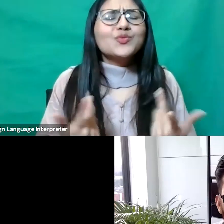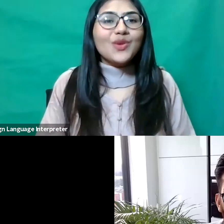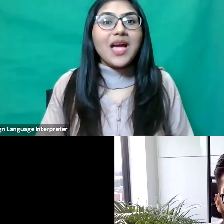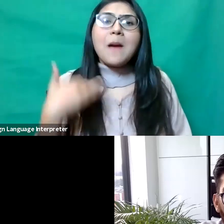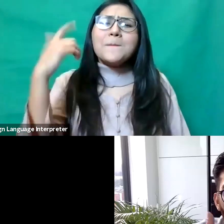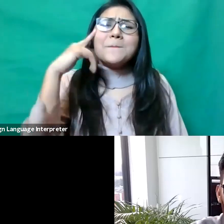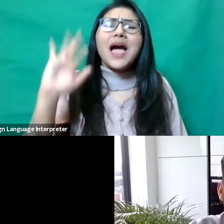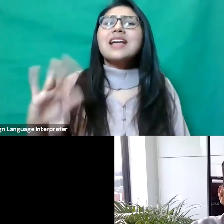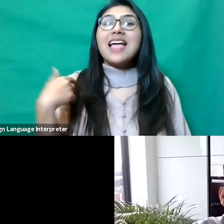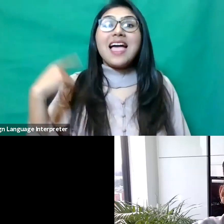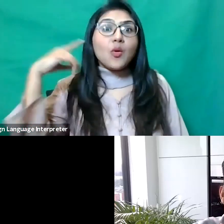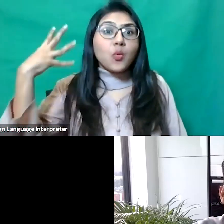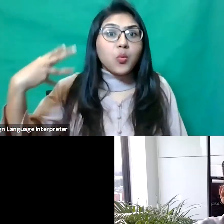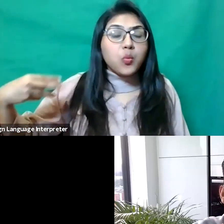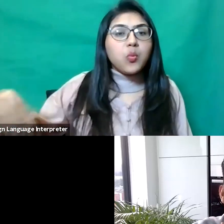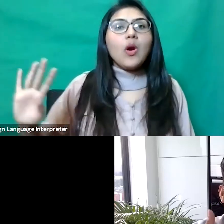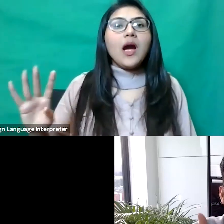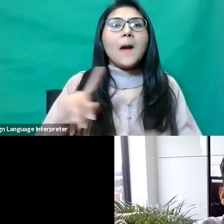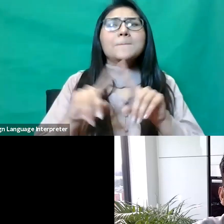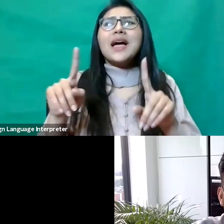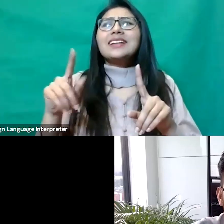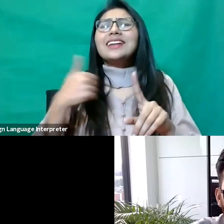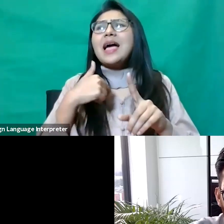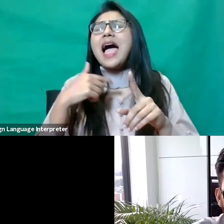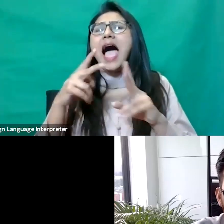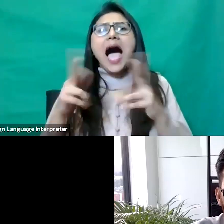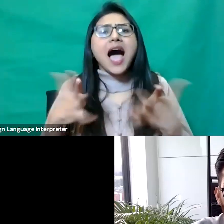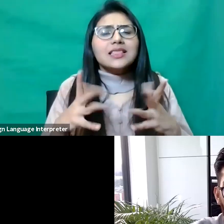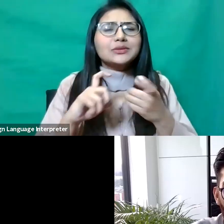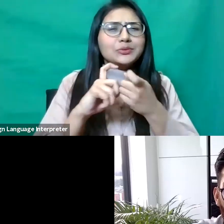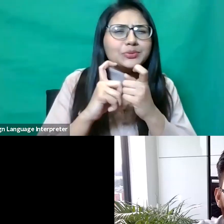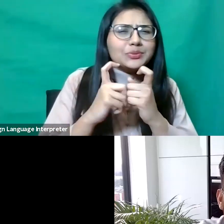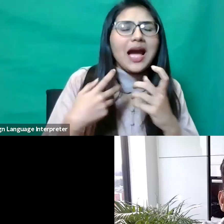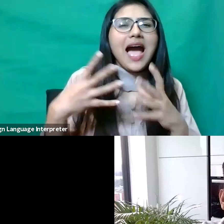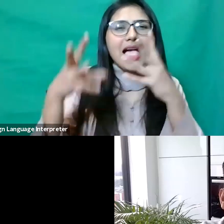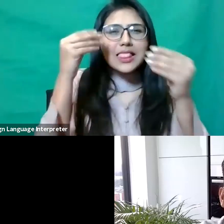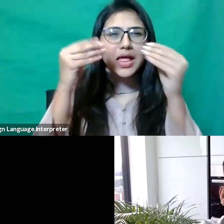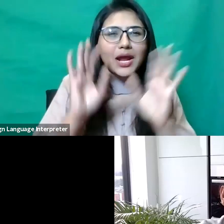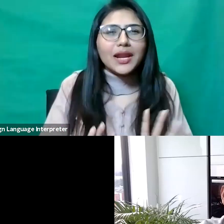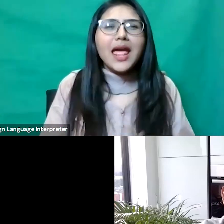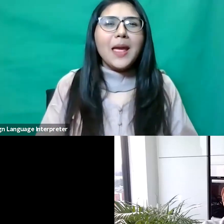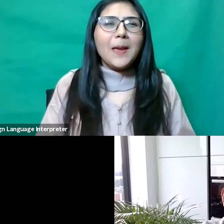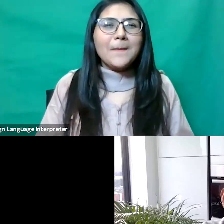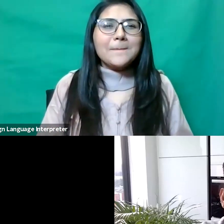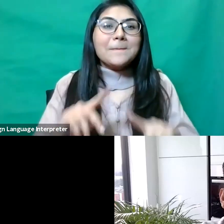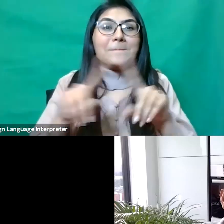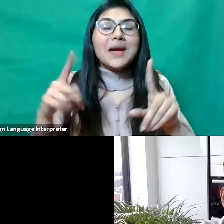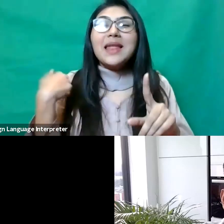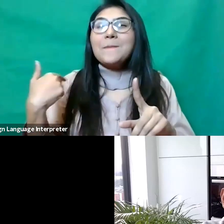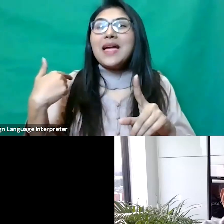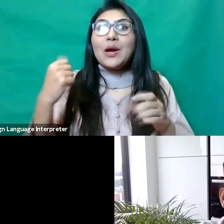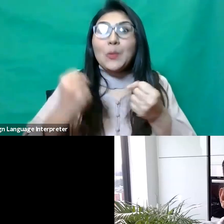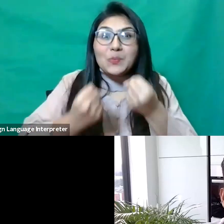loss, and you get used to it, and to see how can you break the barriers, break the challenges, and